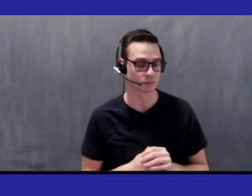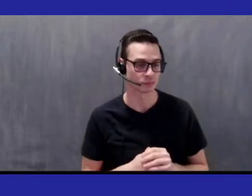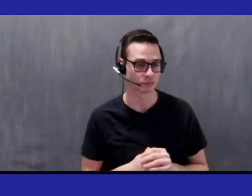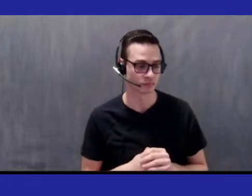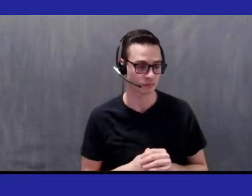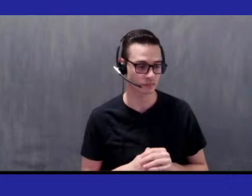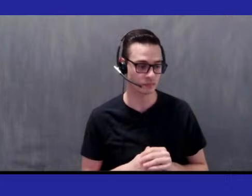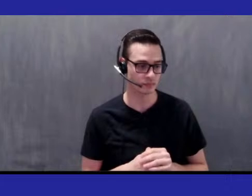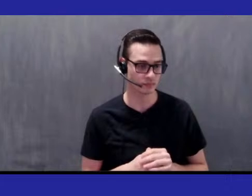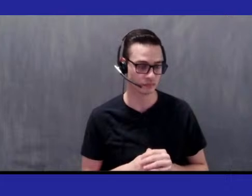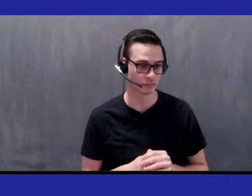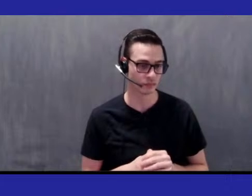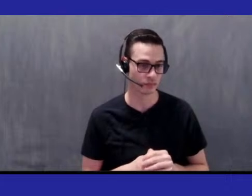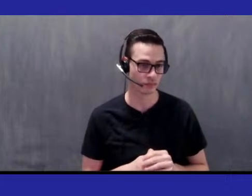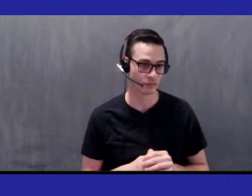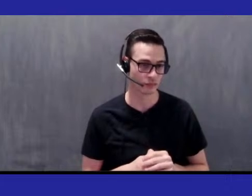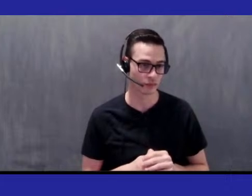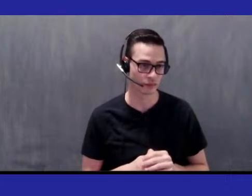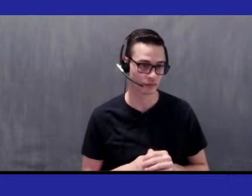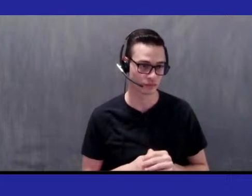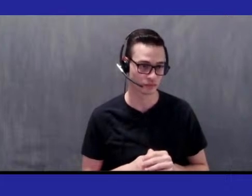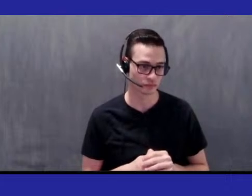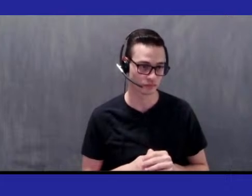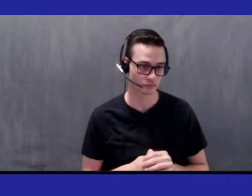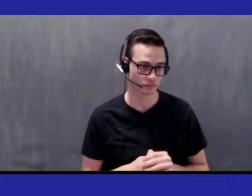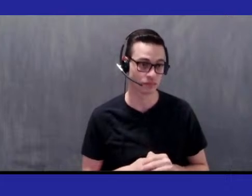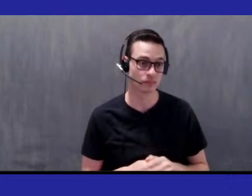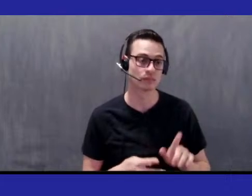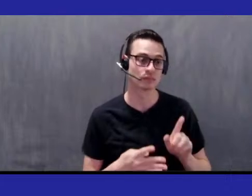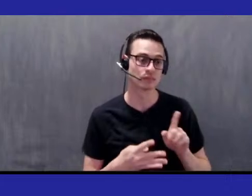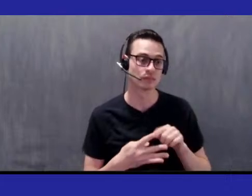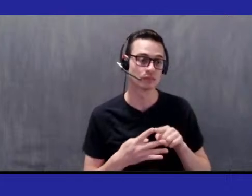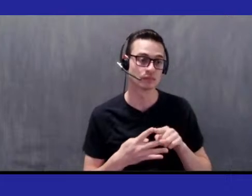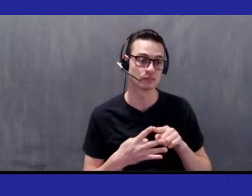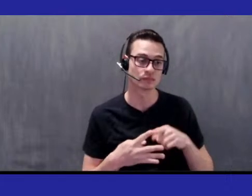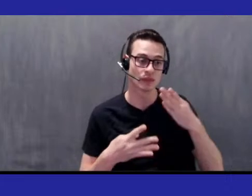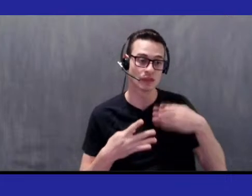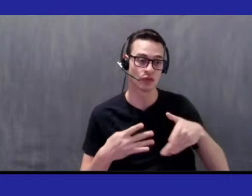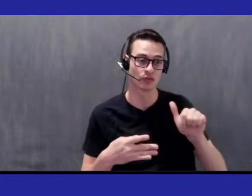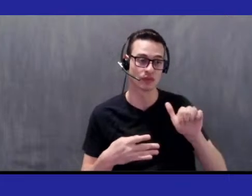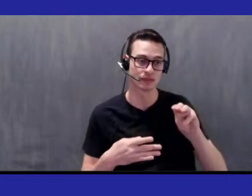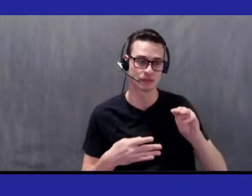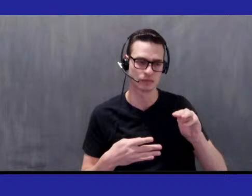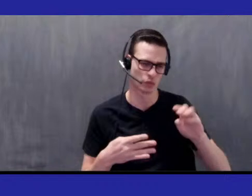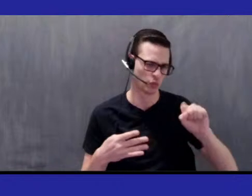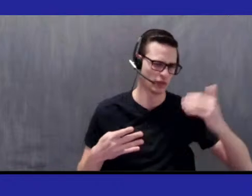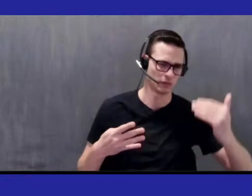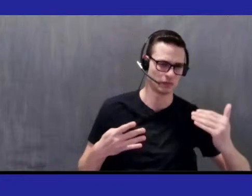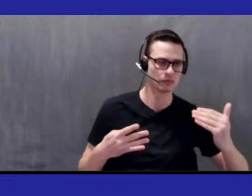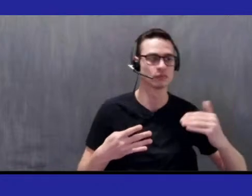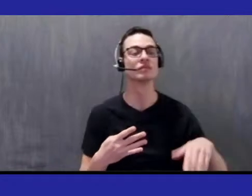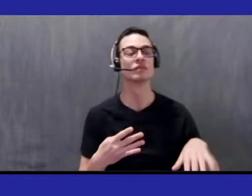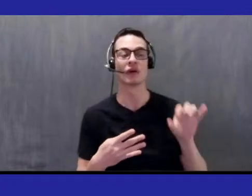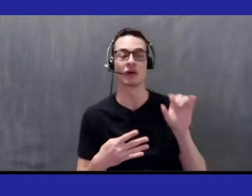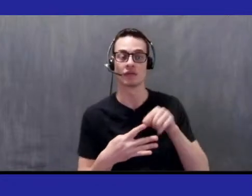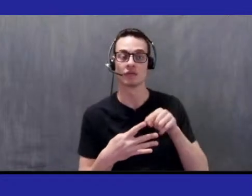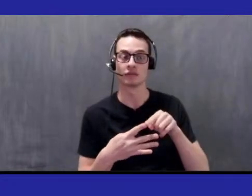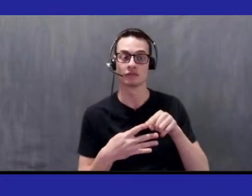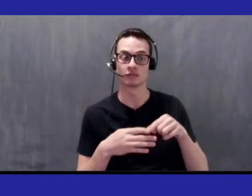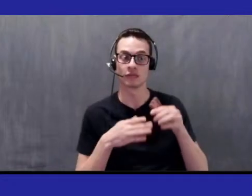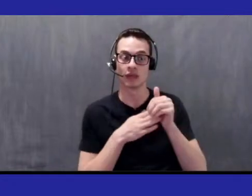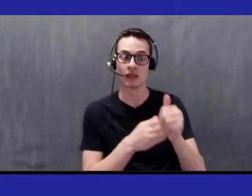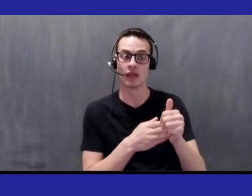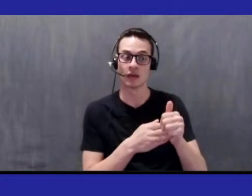So for ending racism in clinical algorithms, you can go to the next slide. This is a project led by Dr.